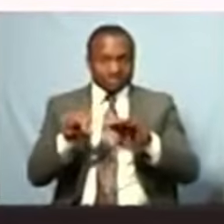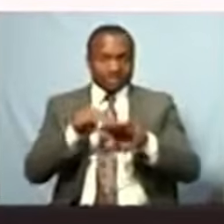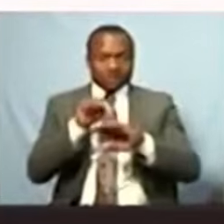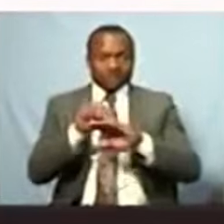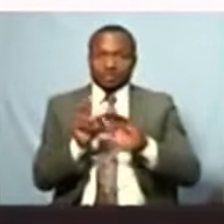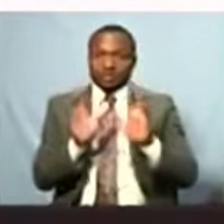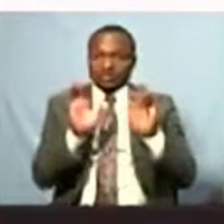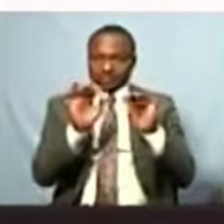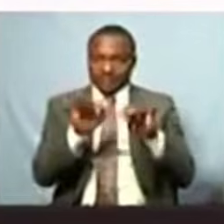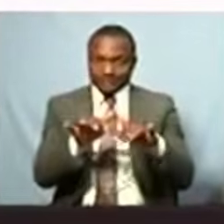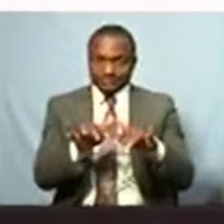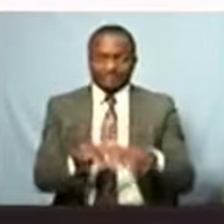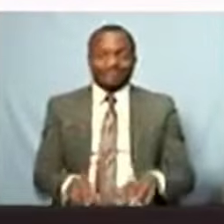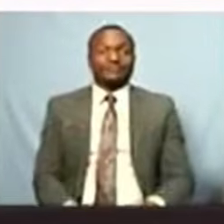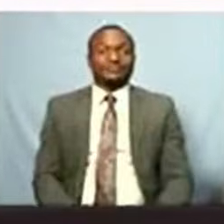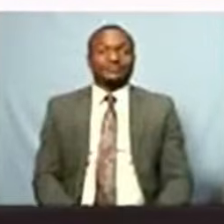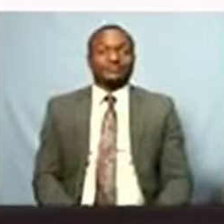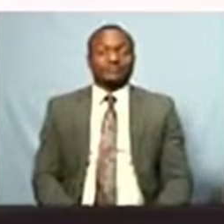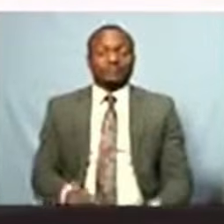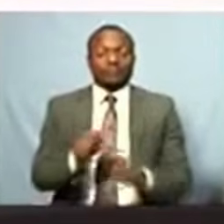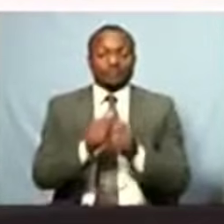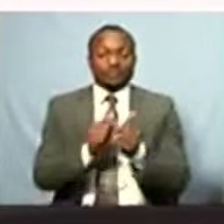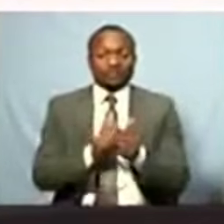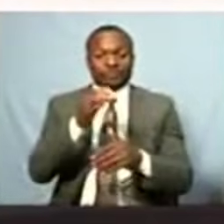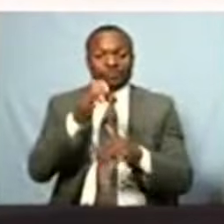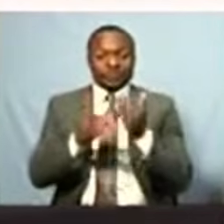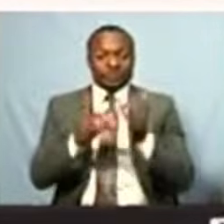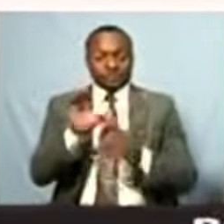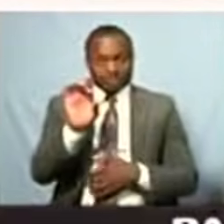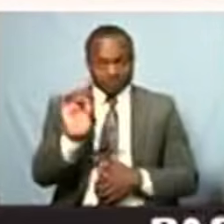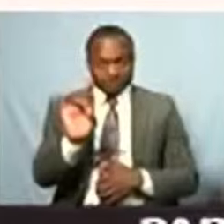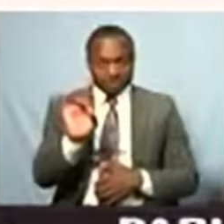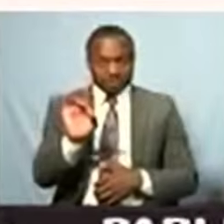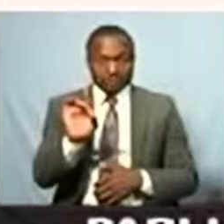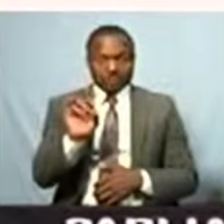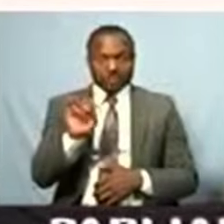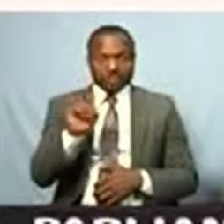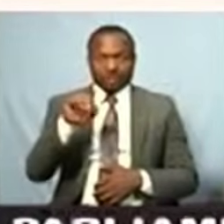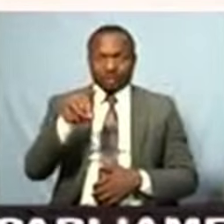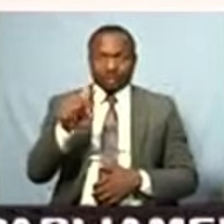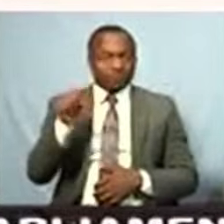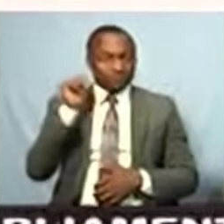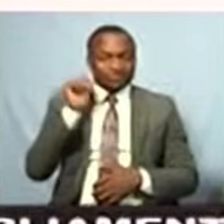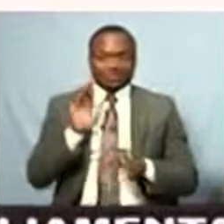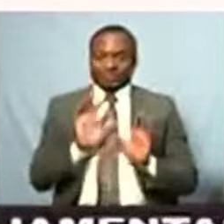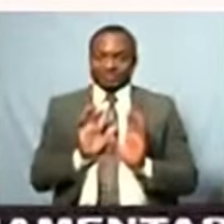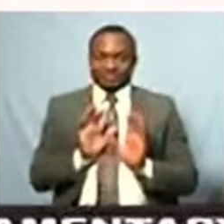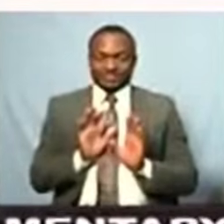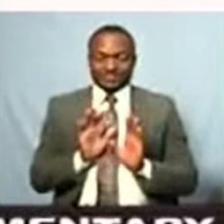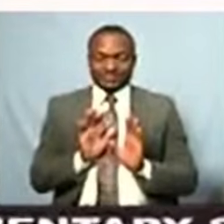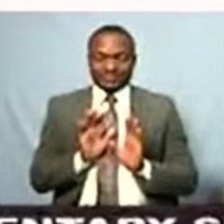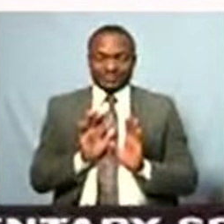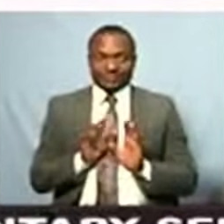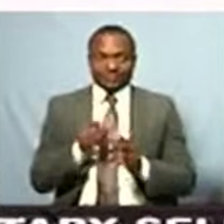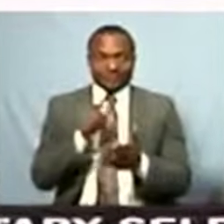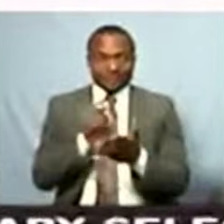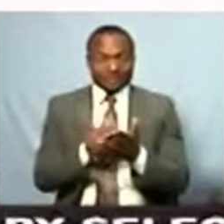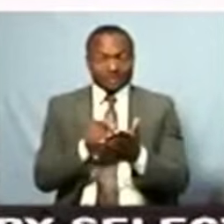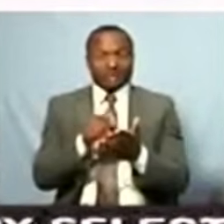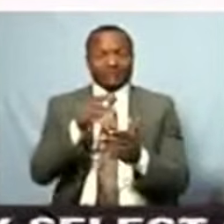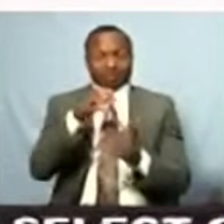Assembly. With regard to clause 8, NIPA has no objection also. This clause